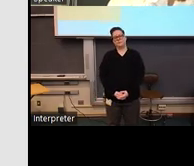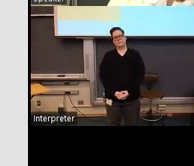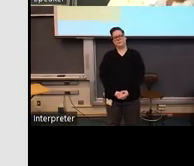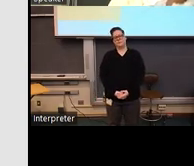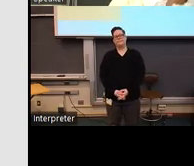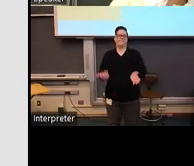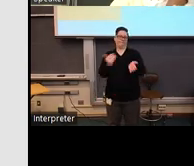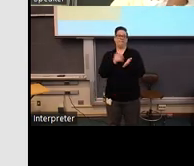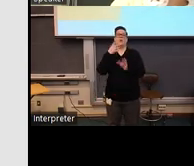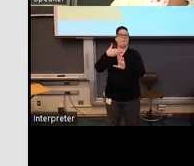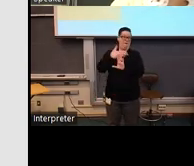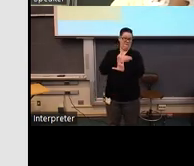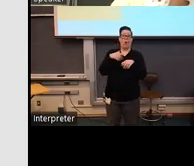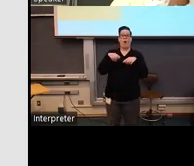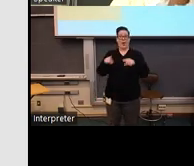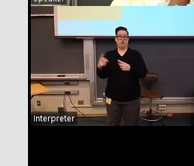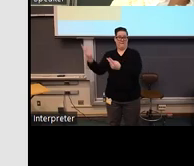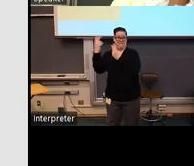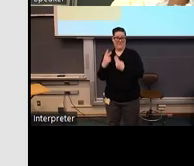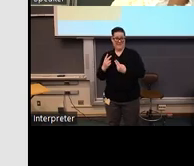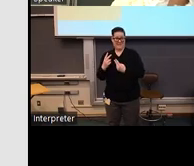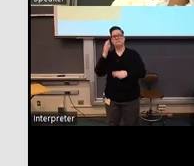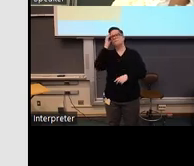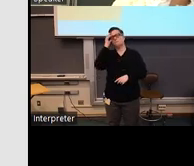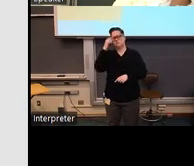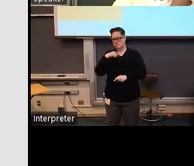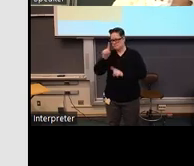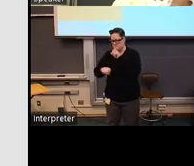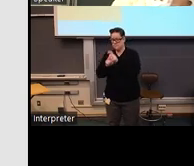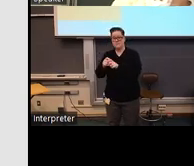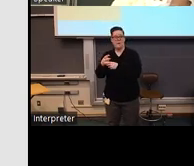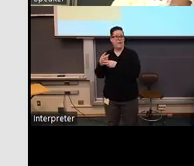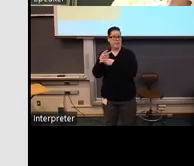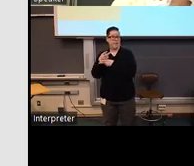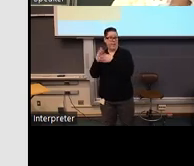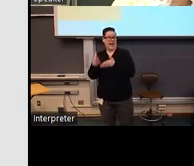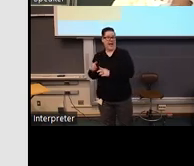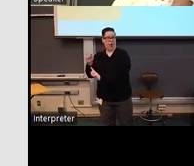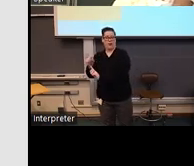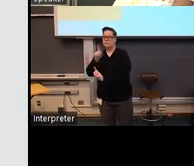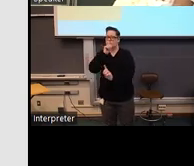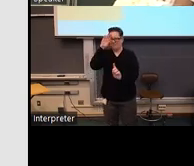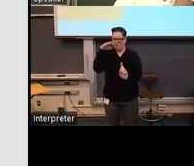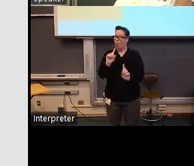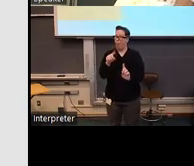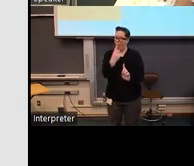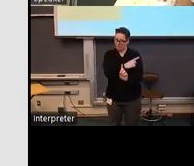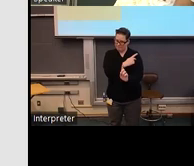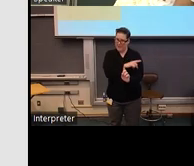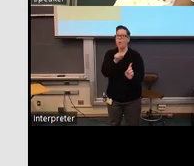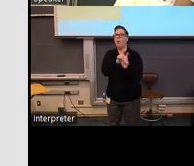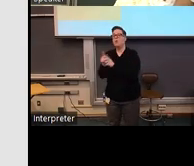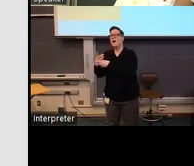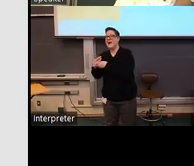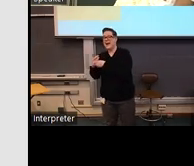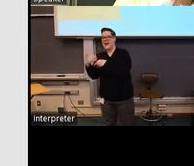So again, prior to and during the visit, I'm asking, is the caregiver, I'm focusing not just on the patient, but the caregiver as well. Is